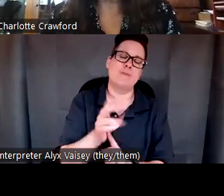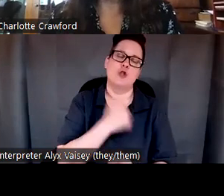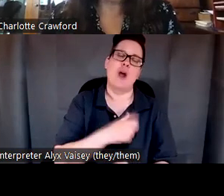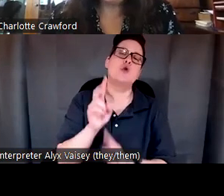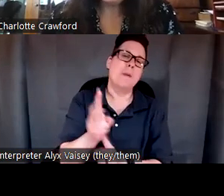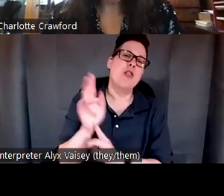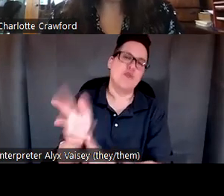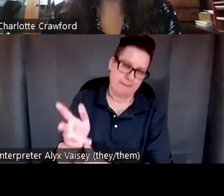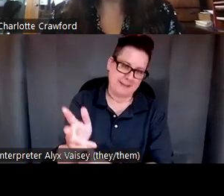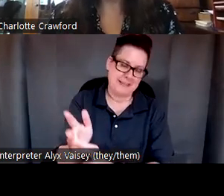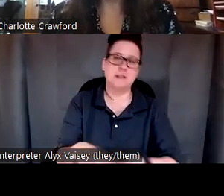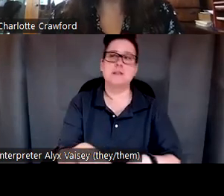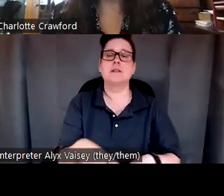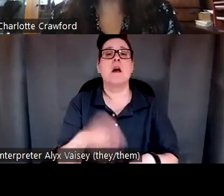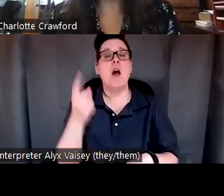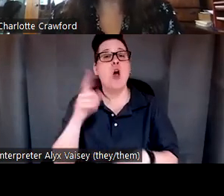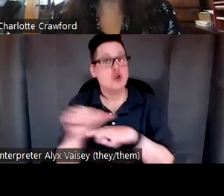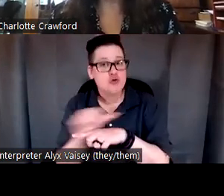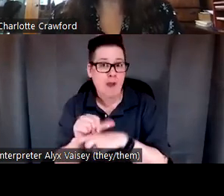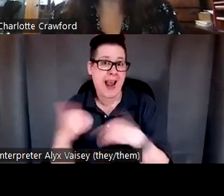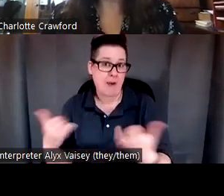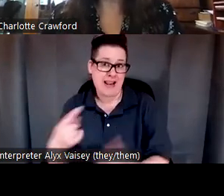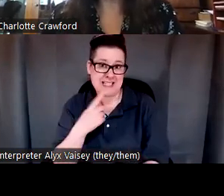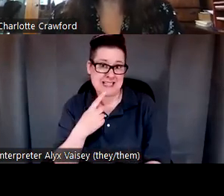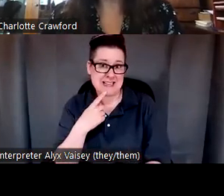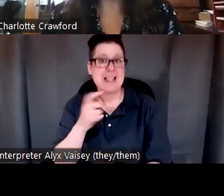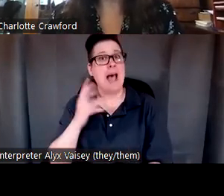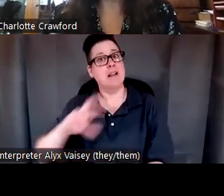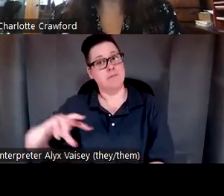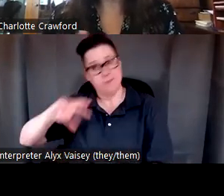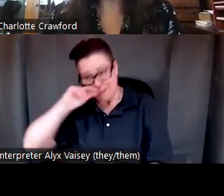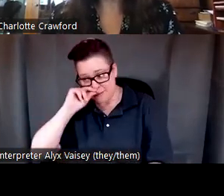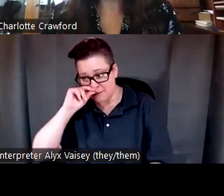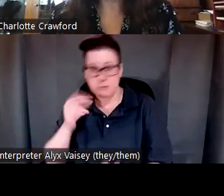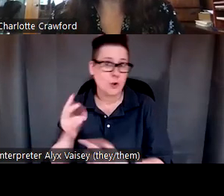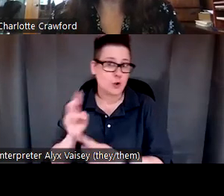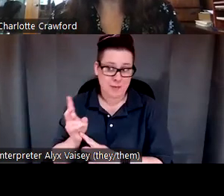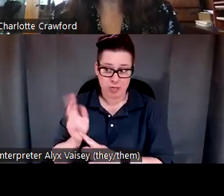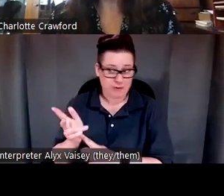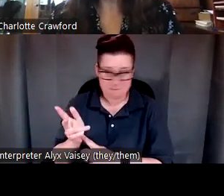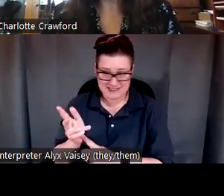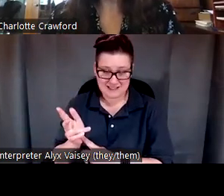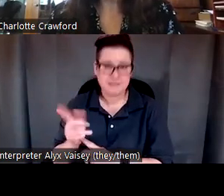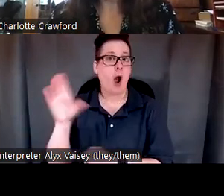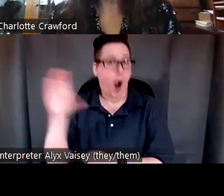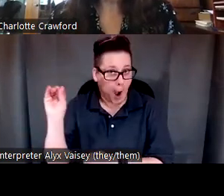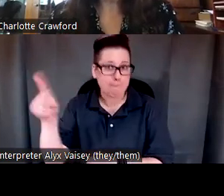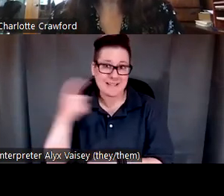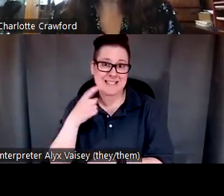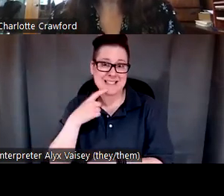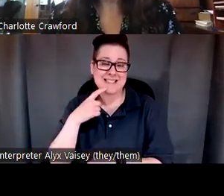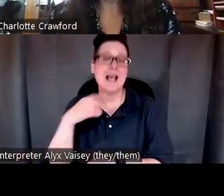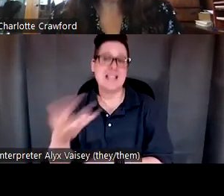them. That's what the Narcan provider, the pharmaceuticals are saying.